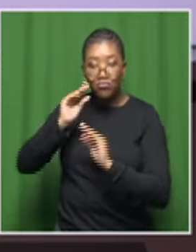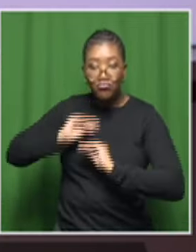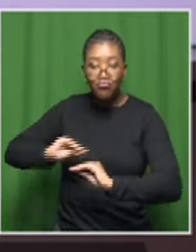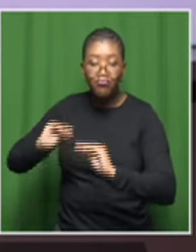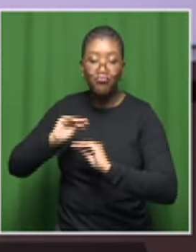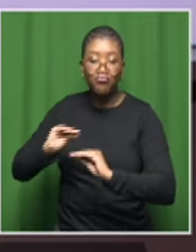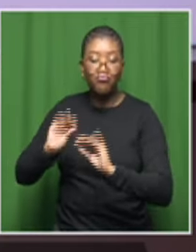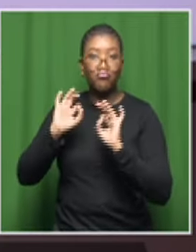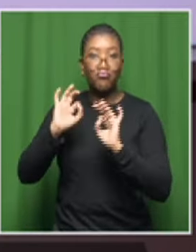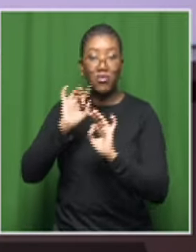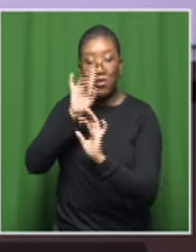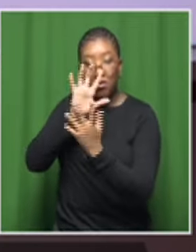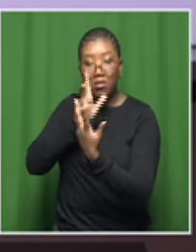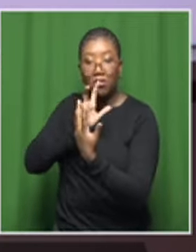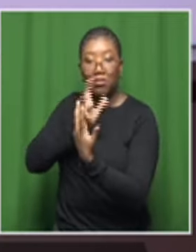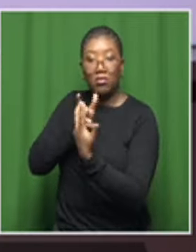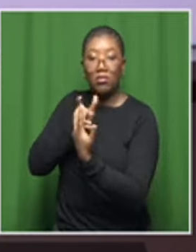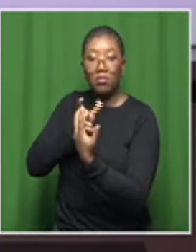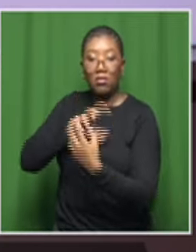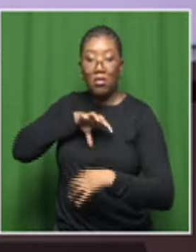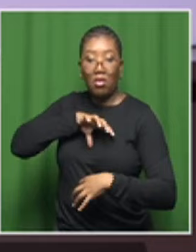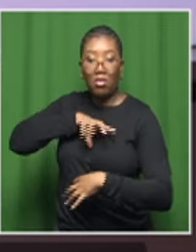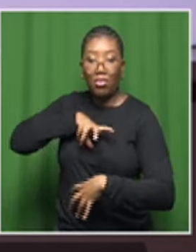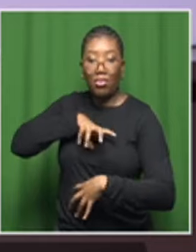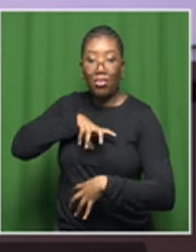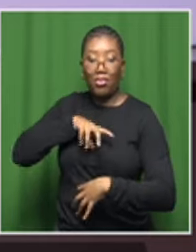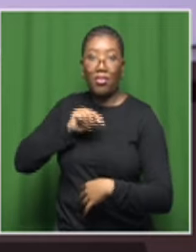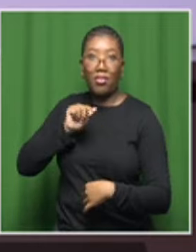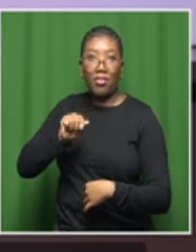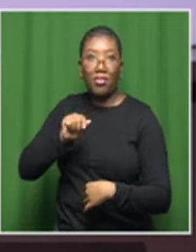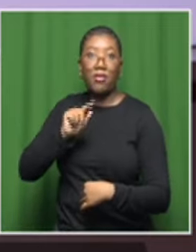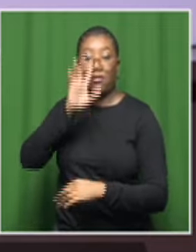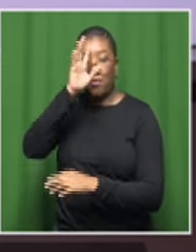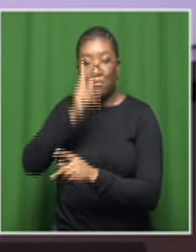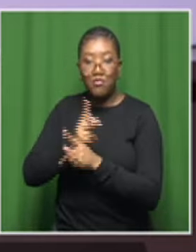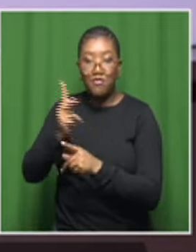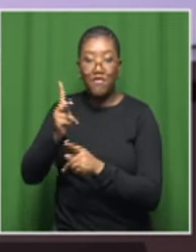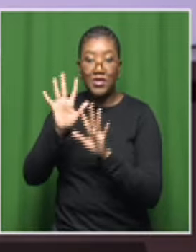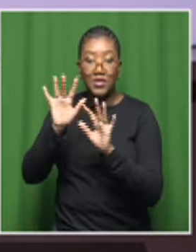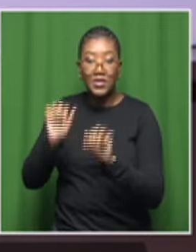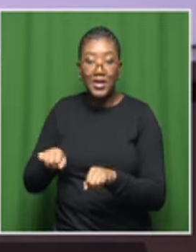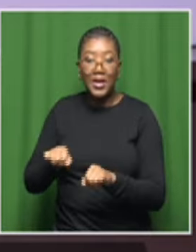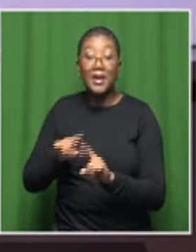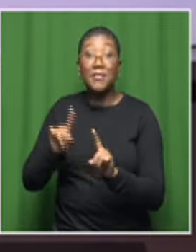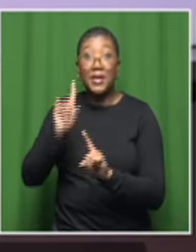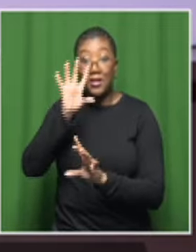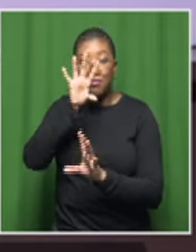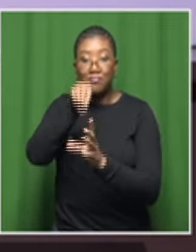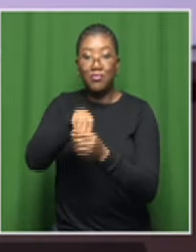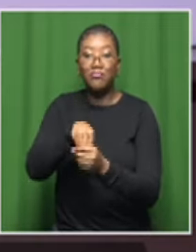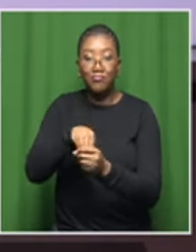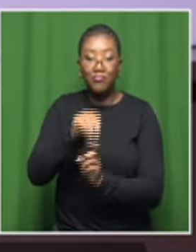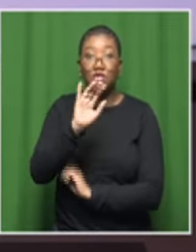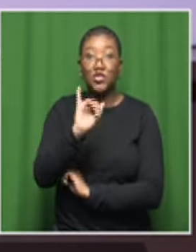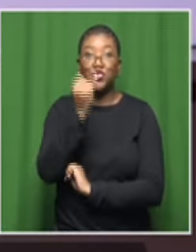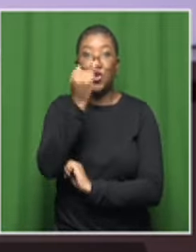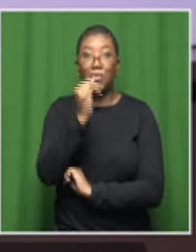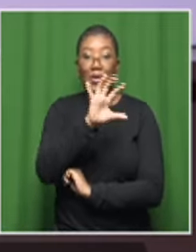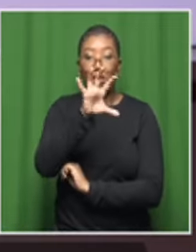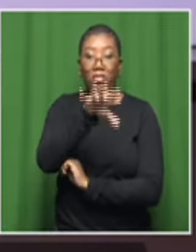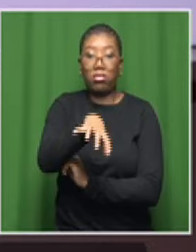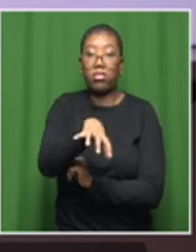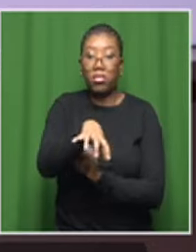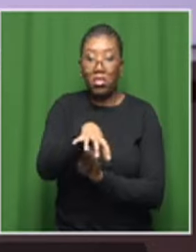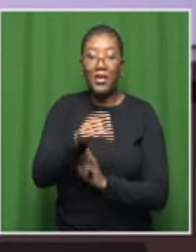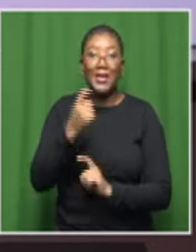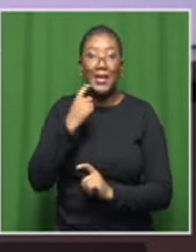work. So it really, I feel it really prepares them for, you know, hopefully when they go into Joburg Ballet, they've got that professional